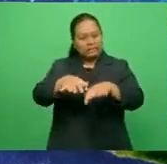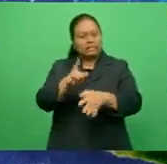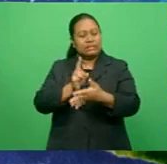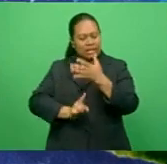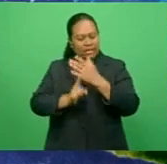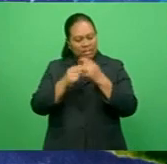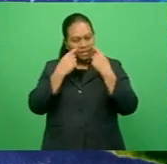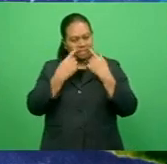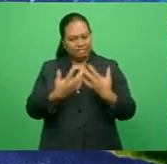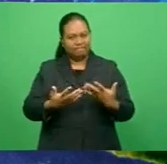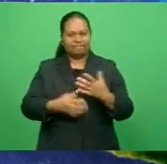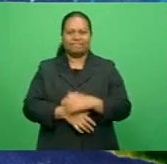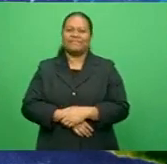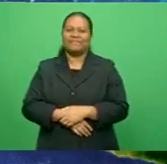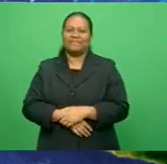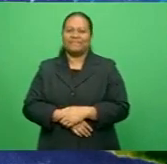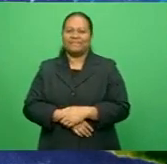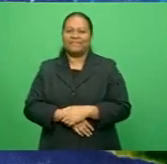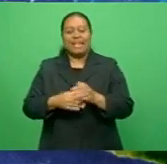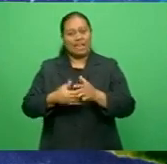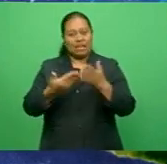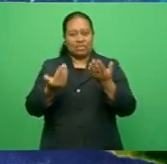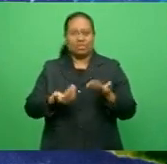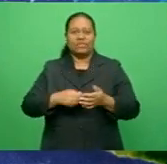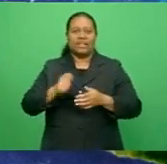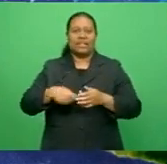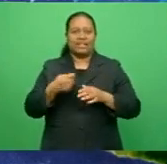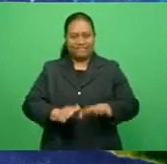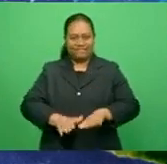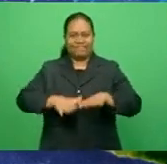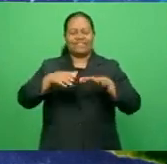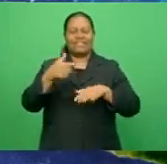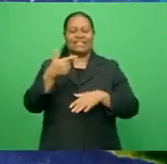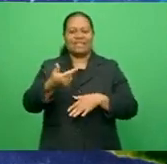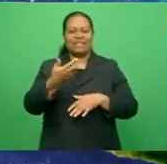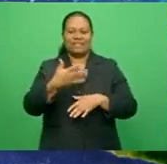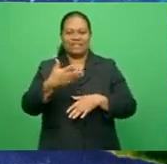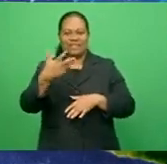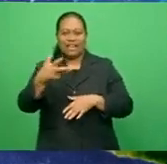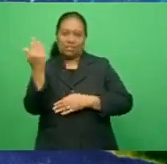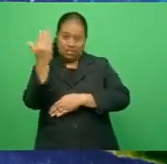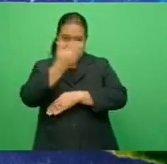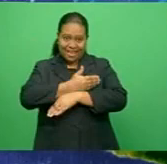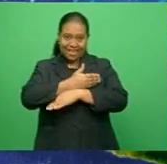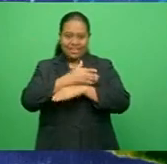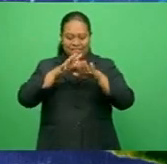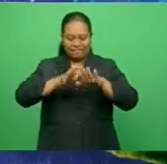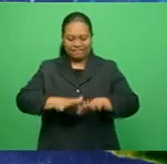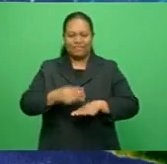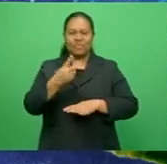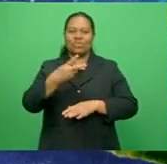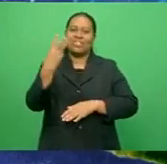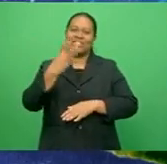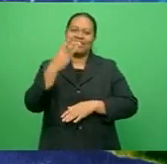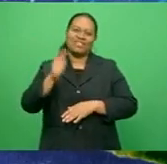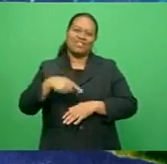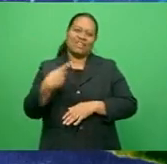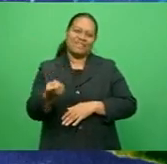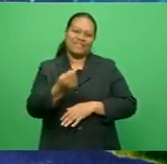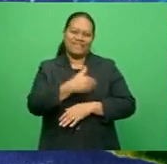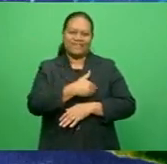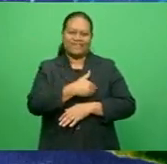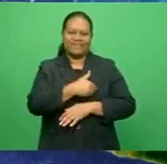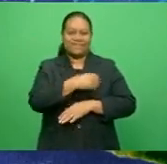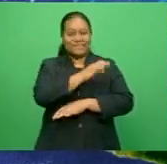southerly swells. Turning to the tides, the next high tide is at 7:59 tonight with a low tide at 2:13 tomorrow